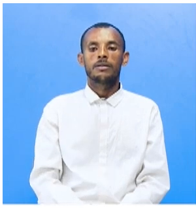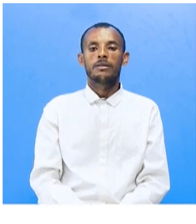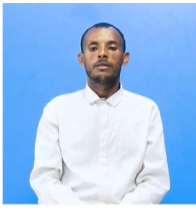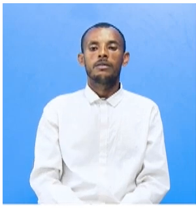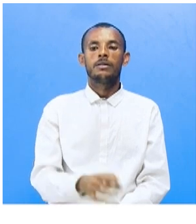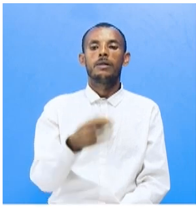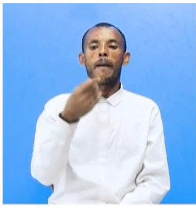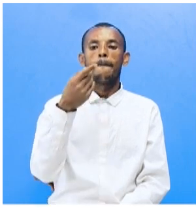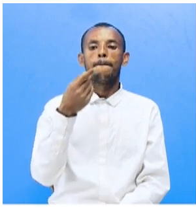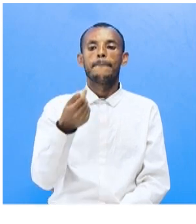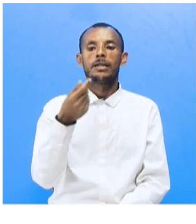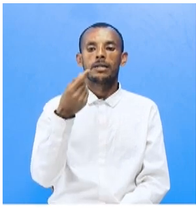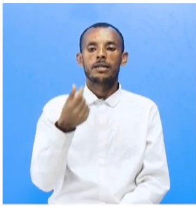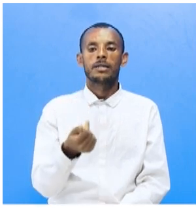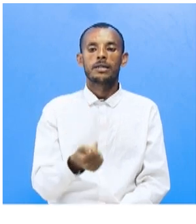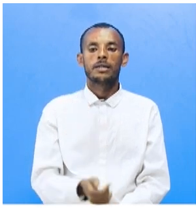birr